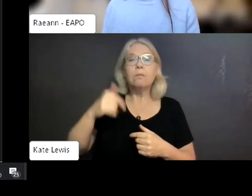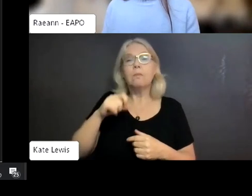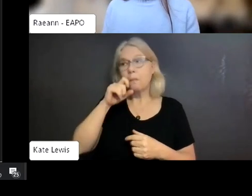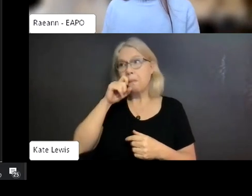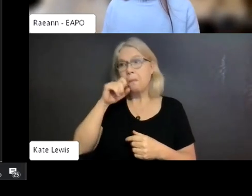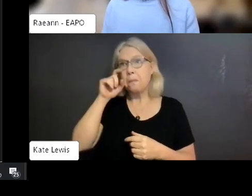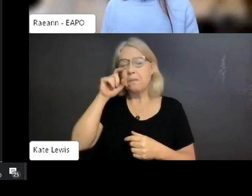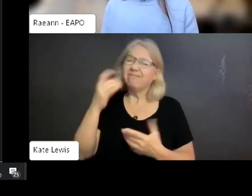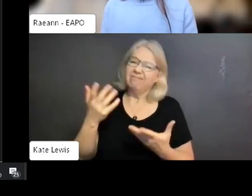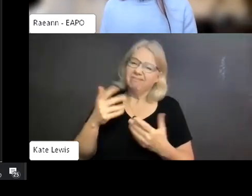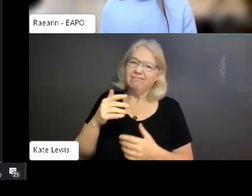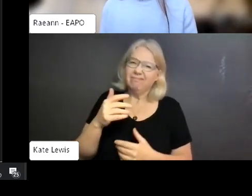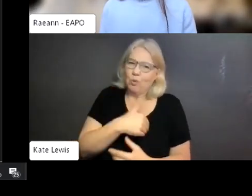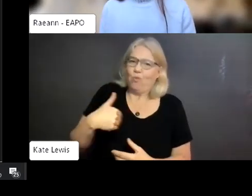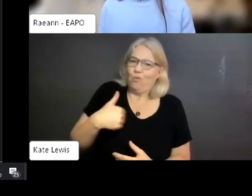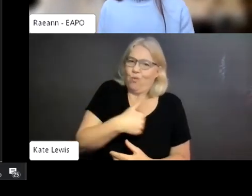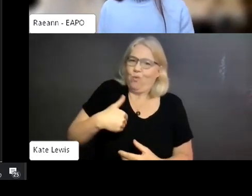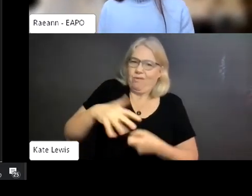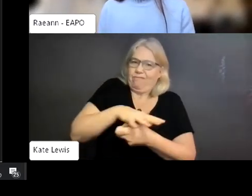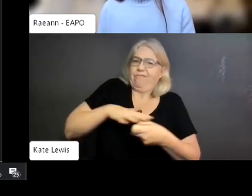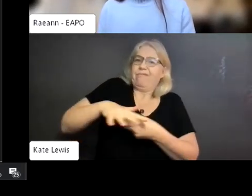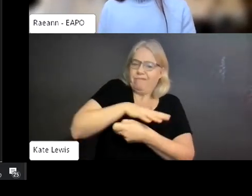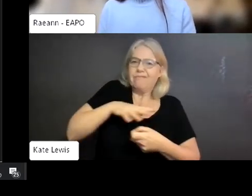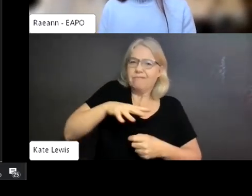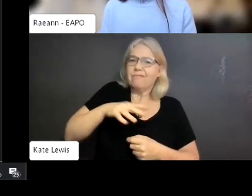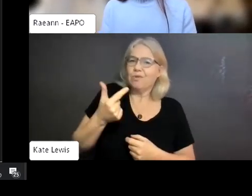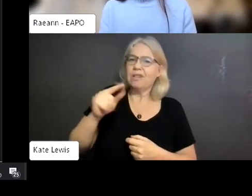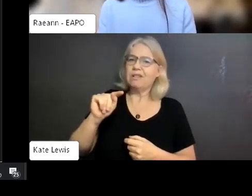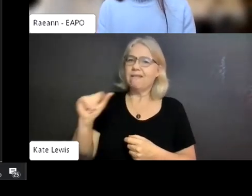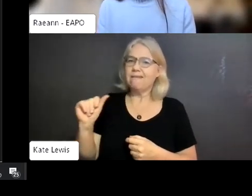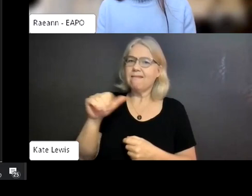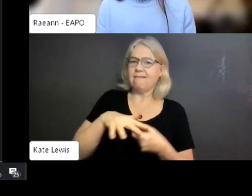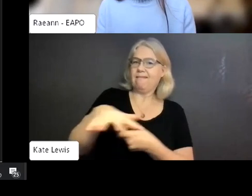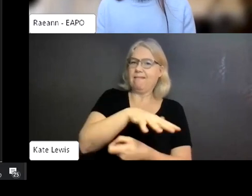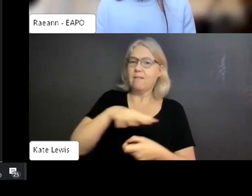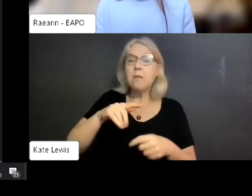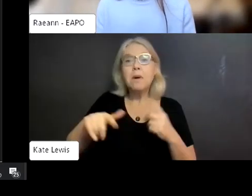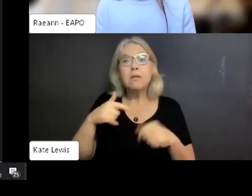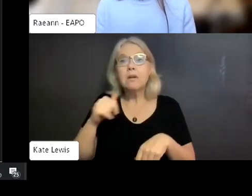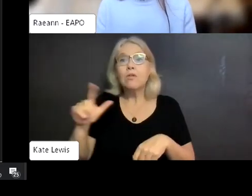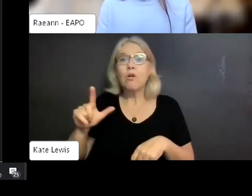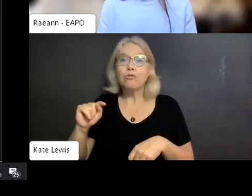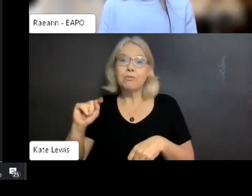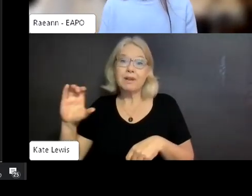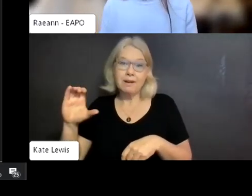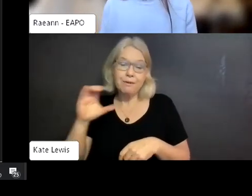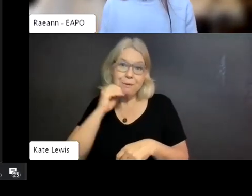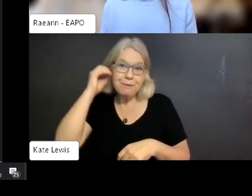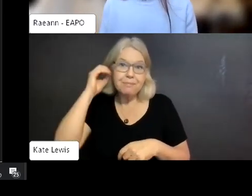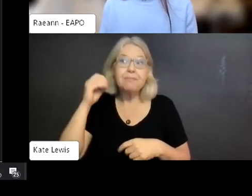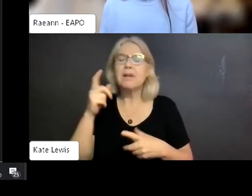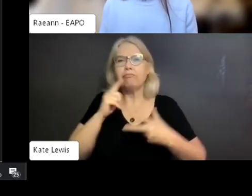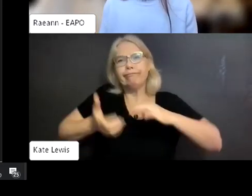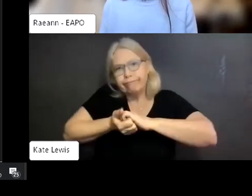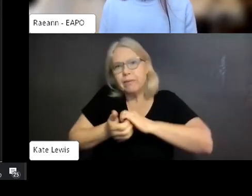long-term care homes in Toronto, they had, in collaboration with many community partners, including Egale, had done a